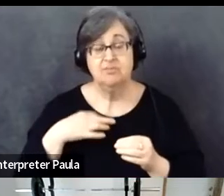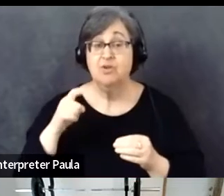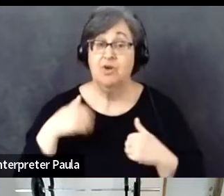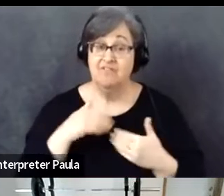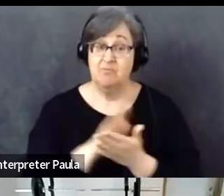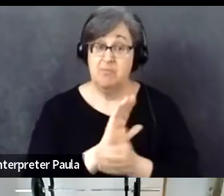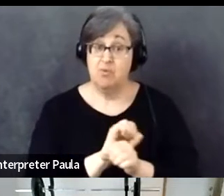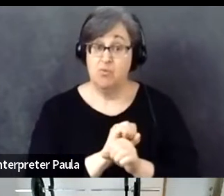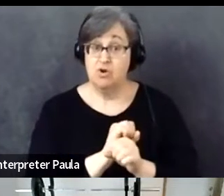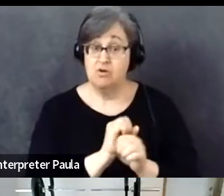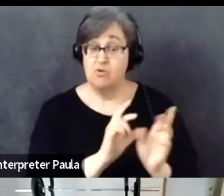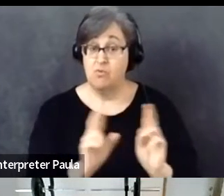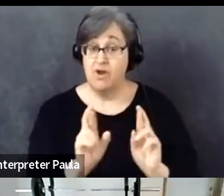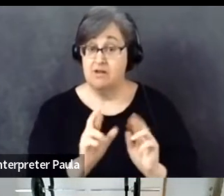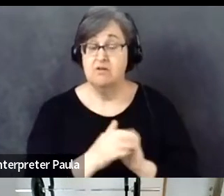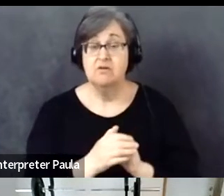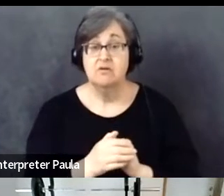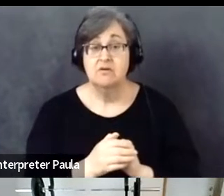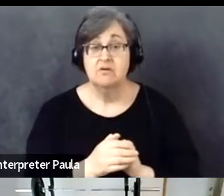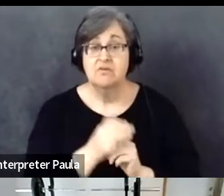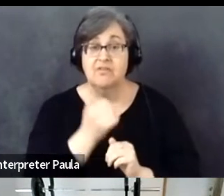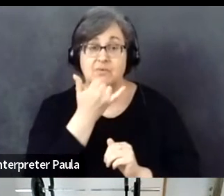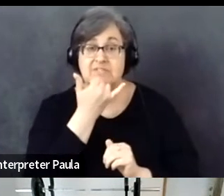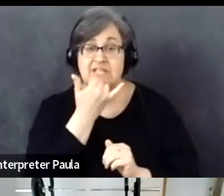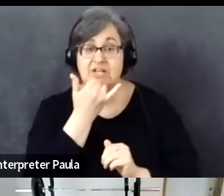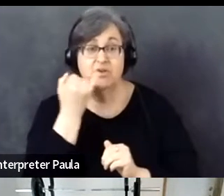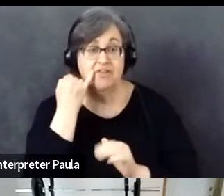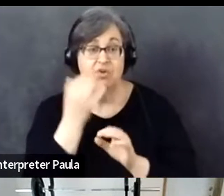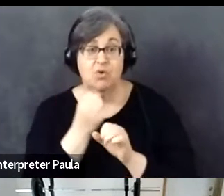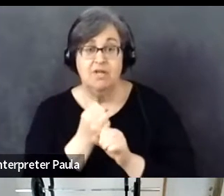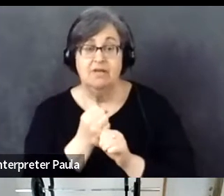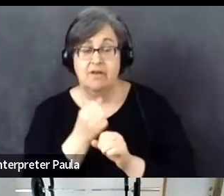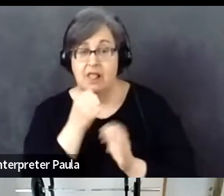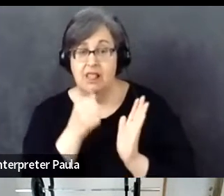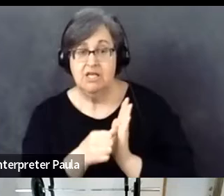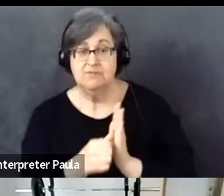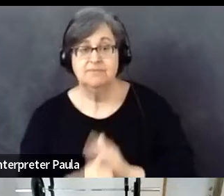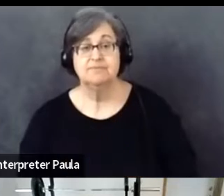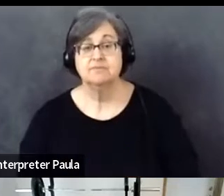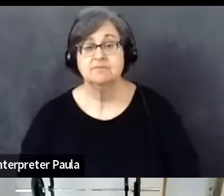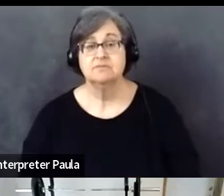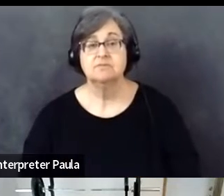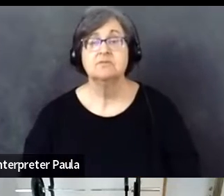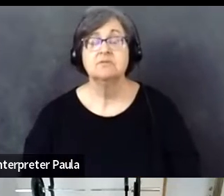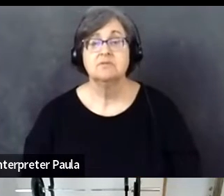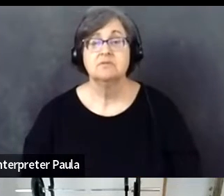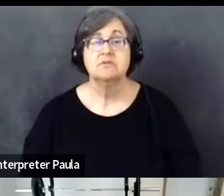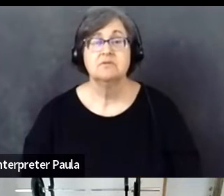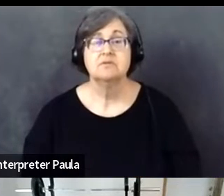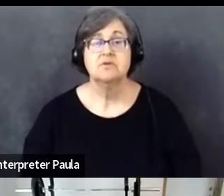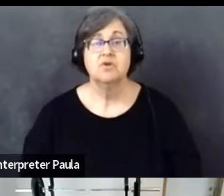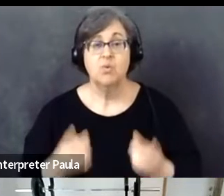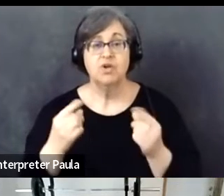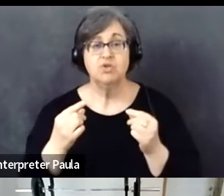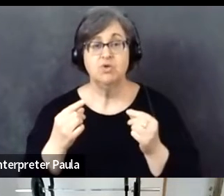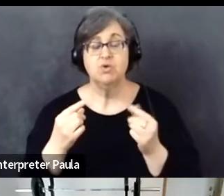to show that they were in error or something if you get one of those letters. So I think what they're planning on doing is they're meeting to